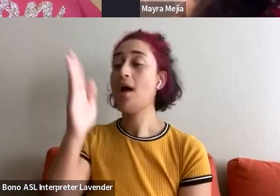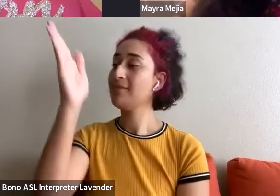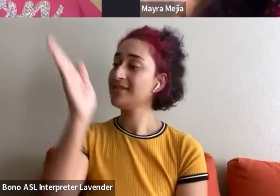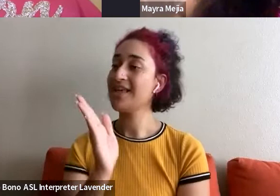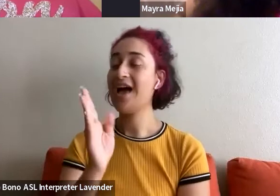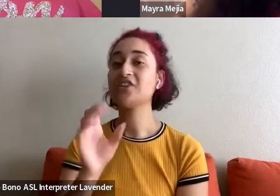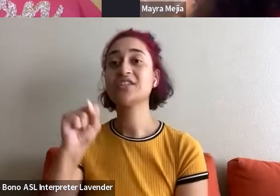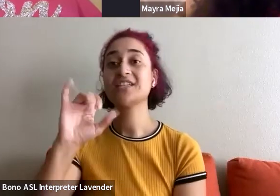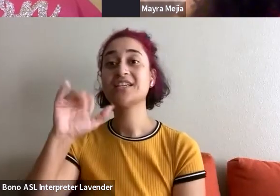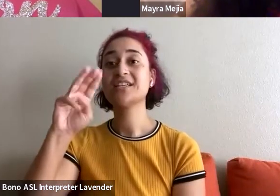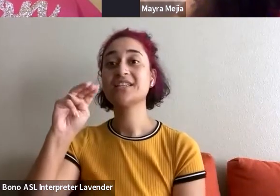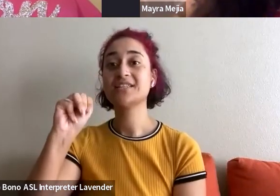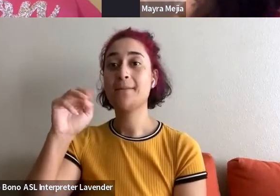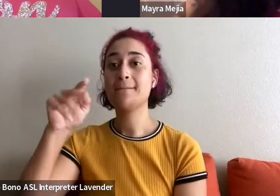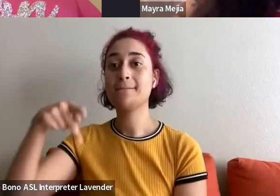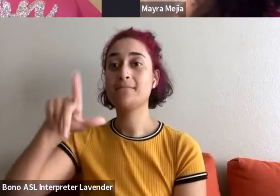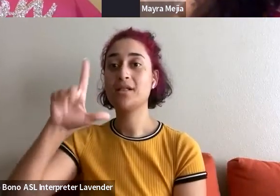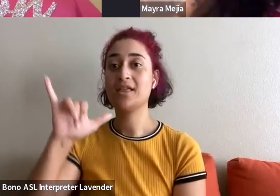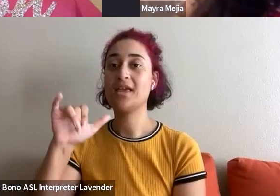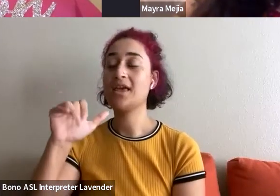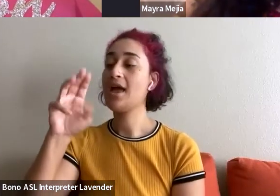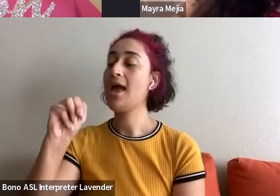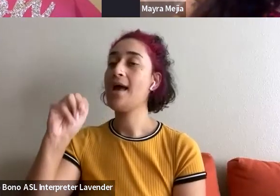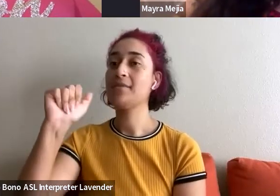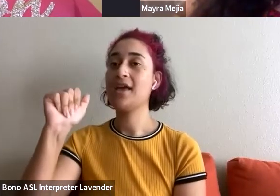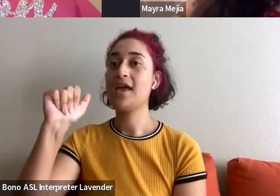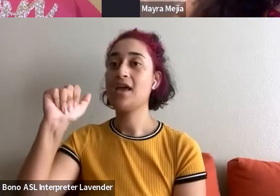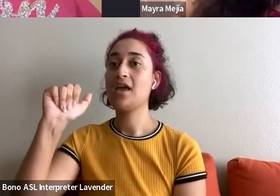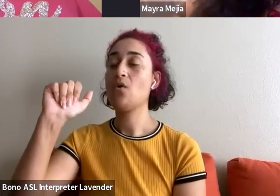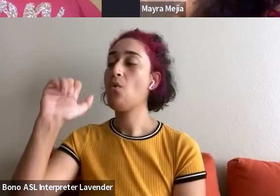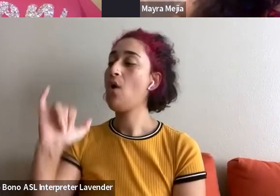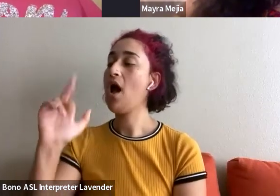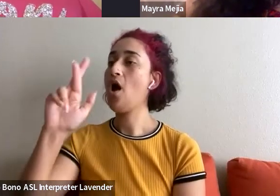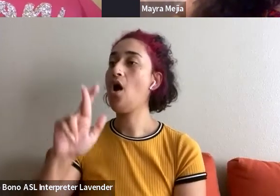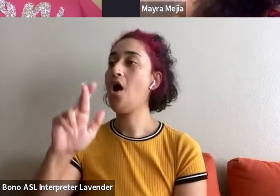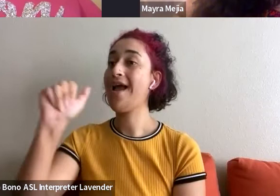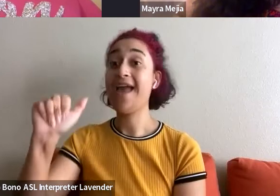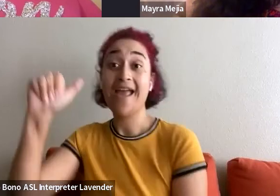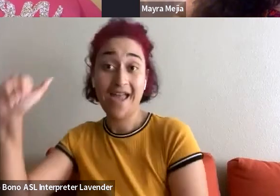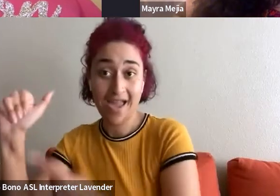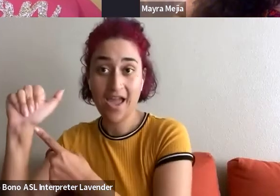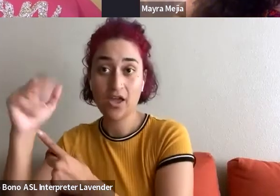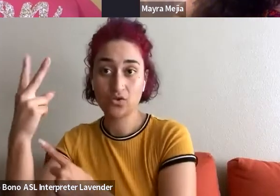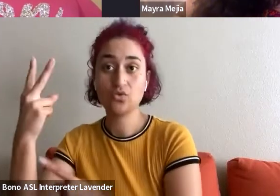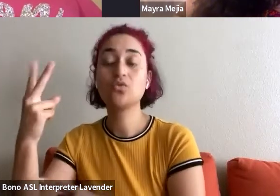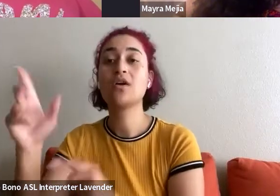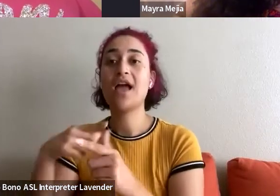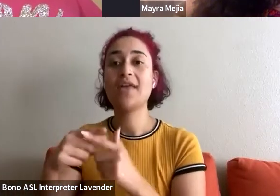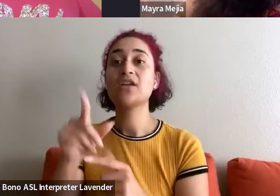Facebook.com/simply Mayra with 2 A's at the end. And Twitter at Mayra Tweets. And with tweets, she spells